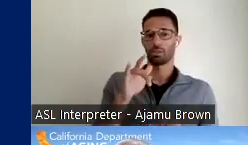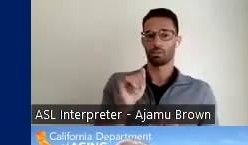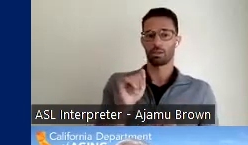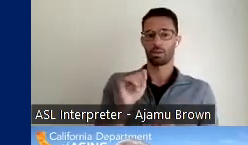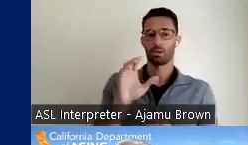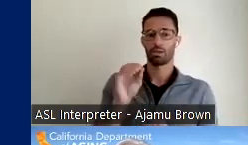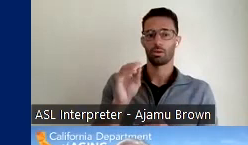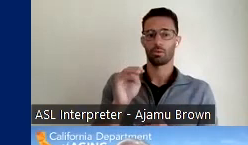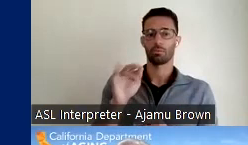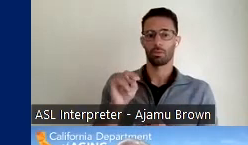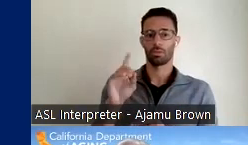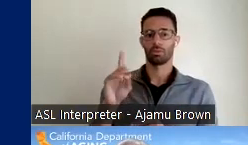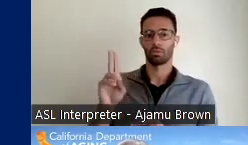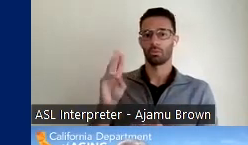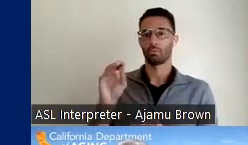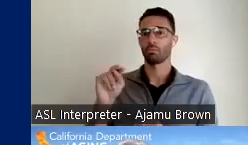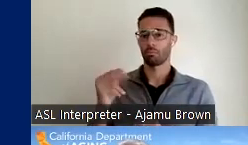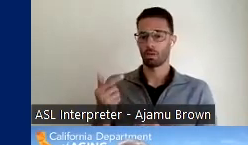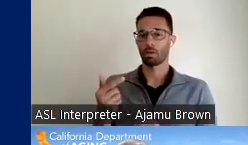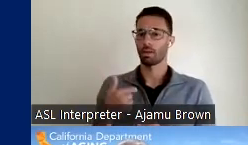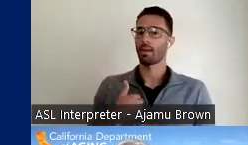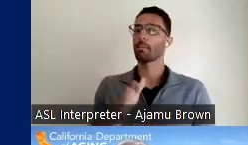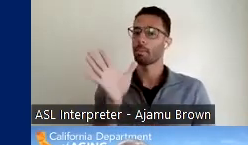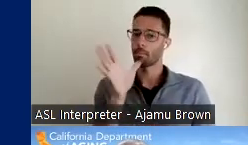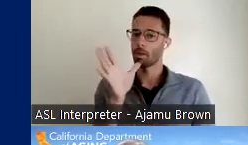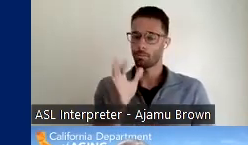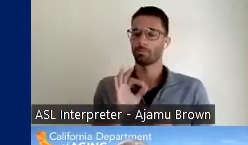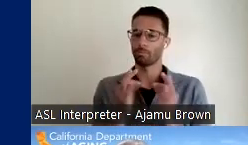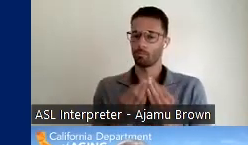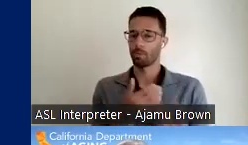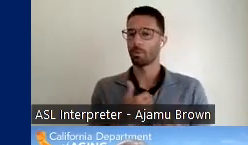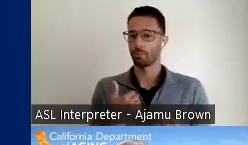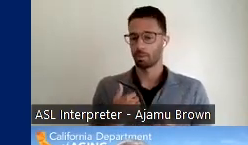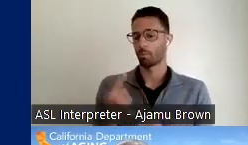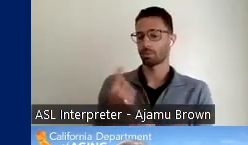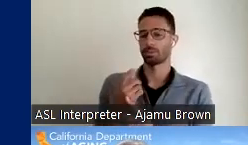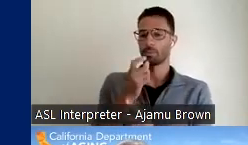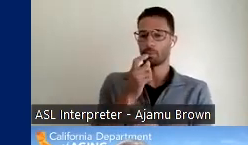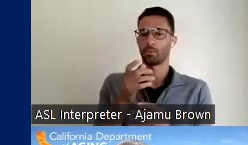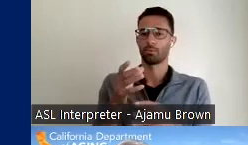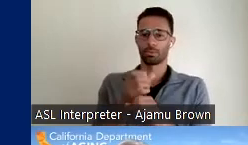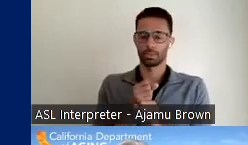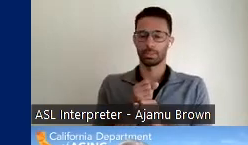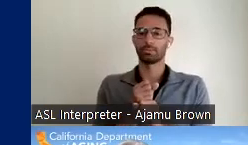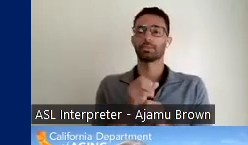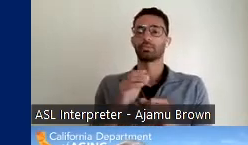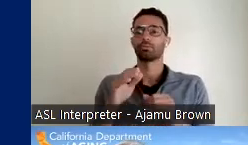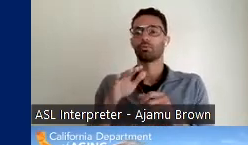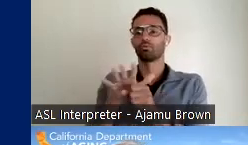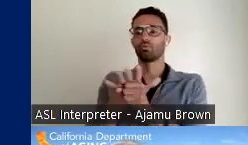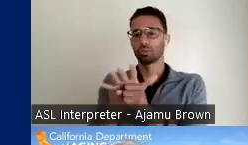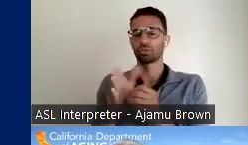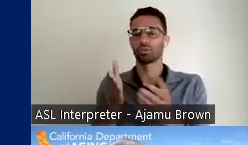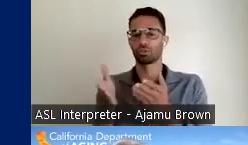I am a family member, a mom of someone who receives regional center services. I'm also the executive director of